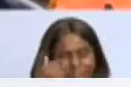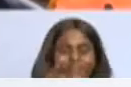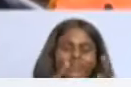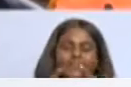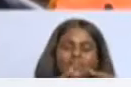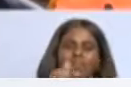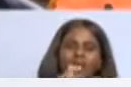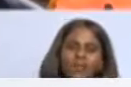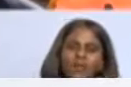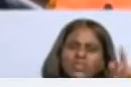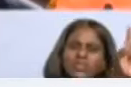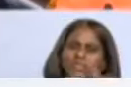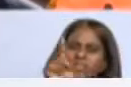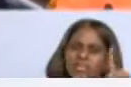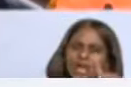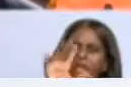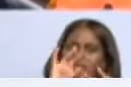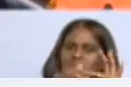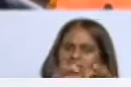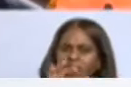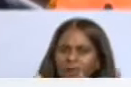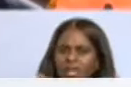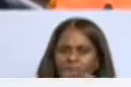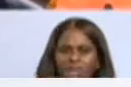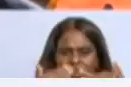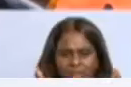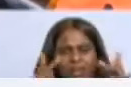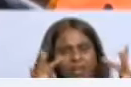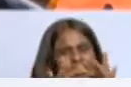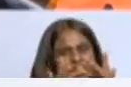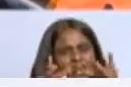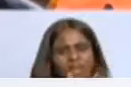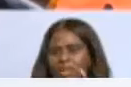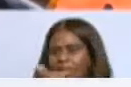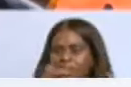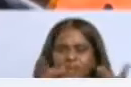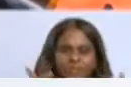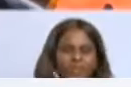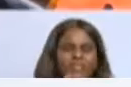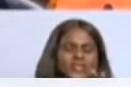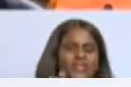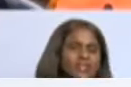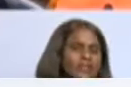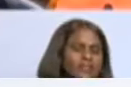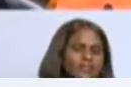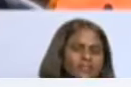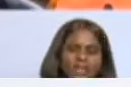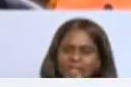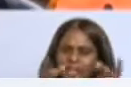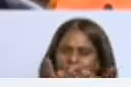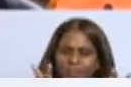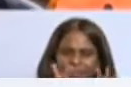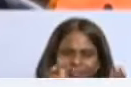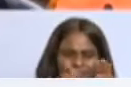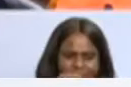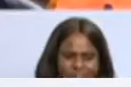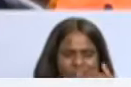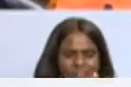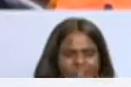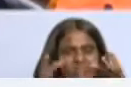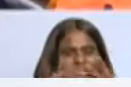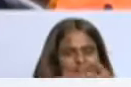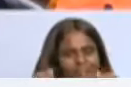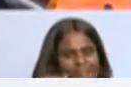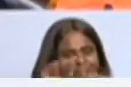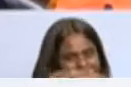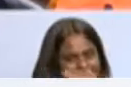not long ago. Starlink now provides internet to any part of this country. Any part of this country, you can have